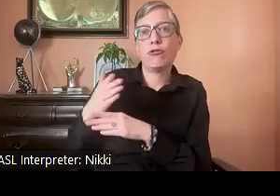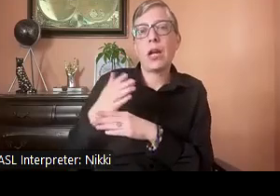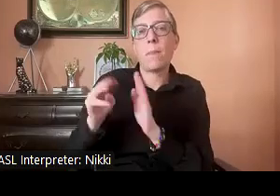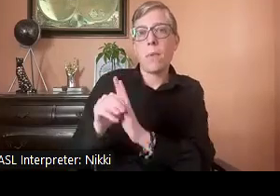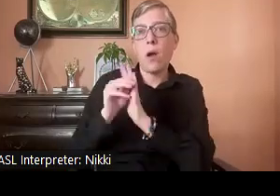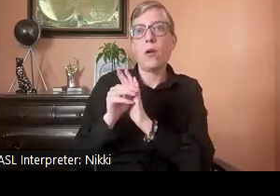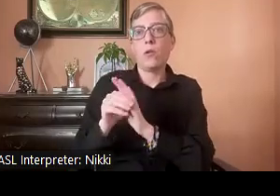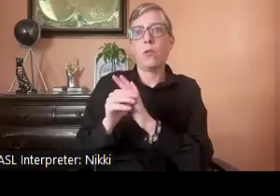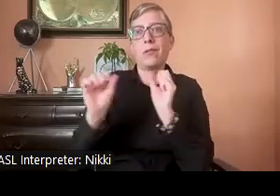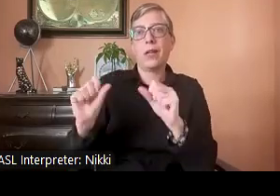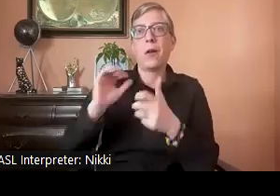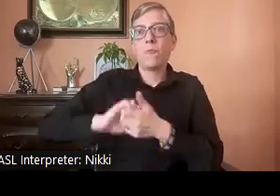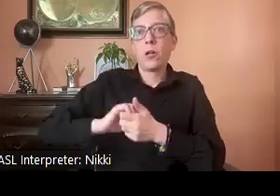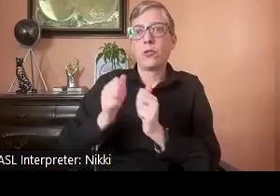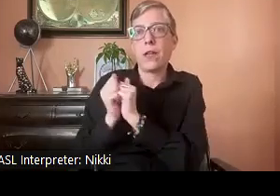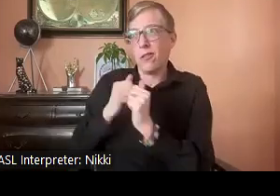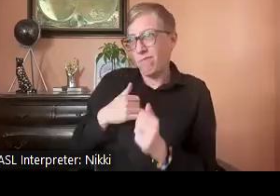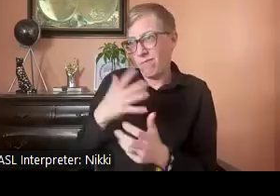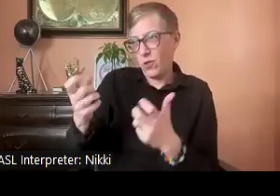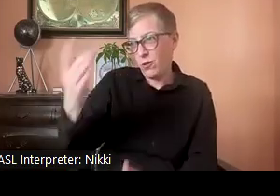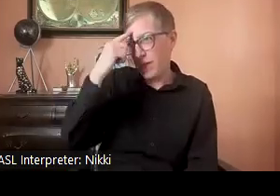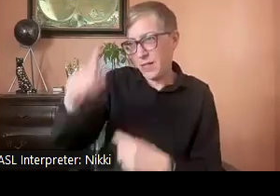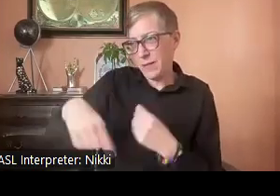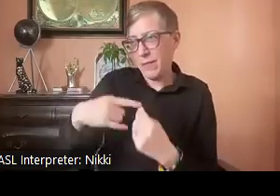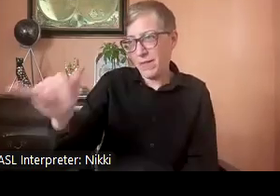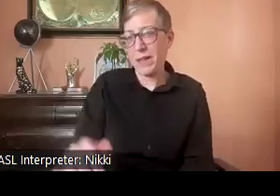So I'd like you to think about that.